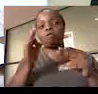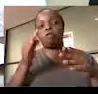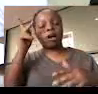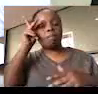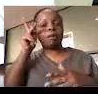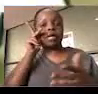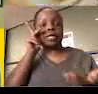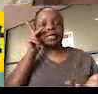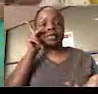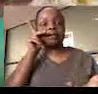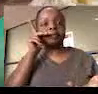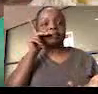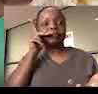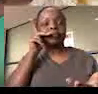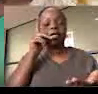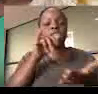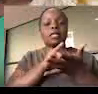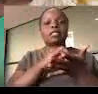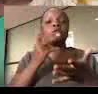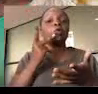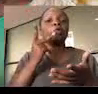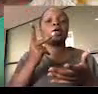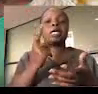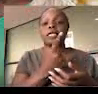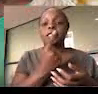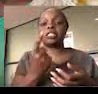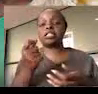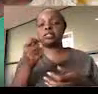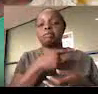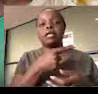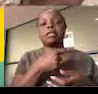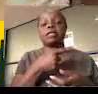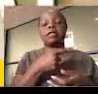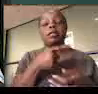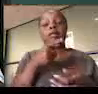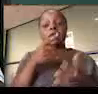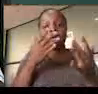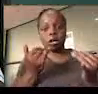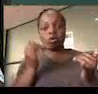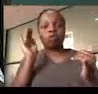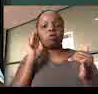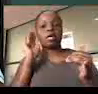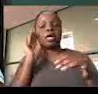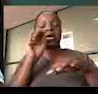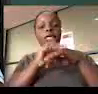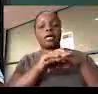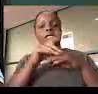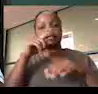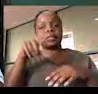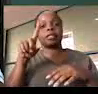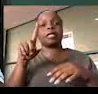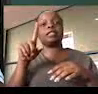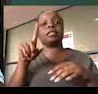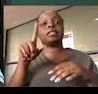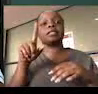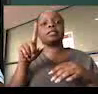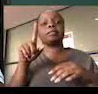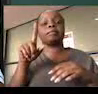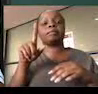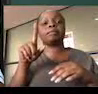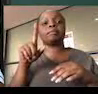are all covered under Kupa. Kupa, remember, is the Kenya Urban People Association, started